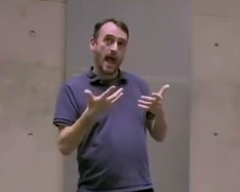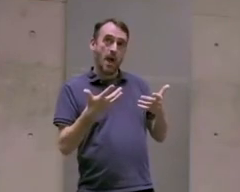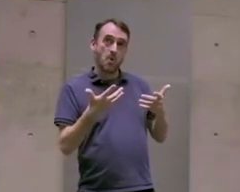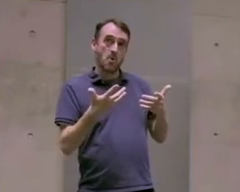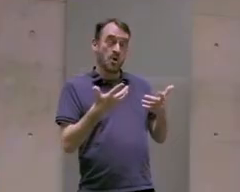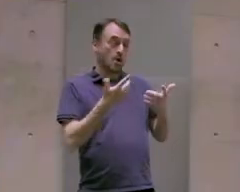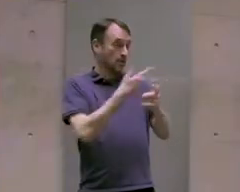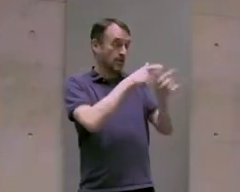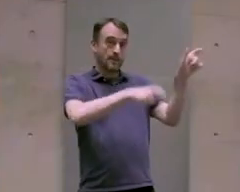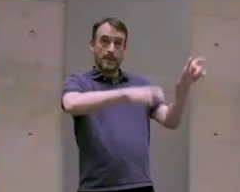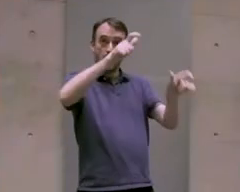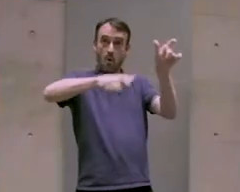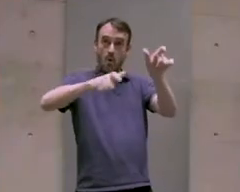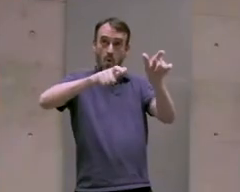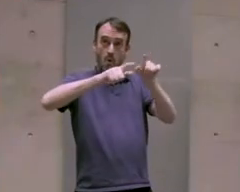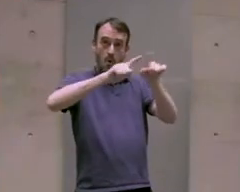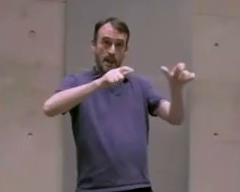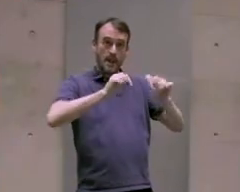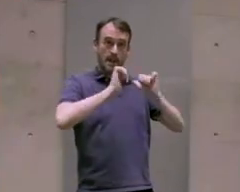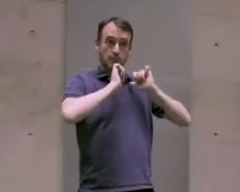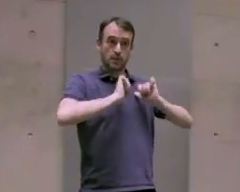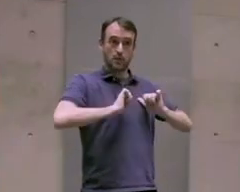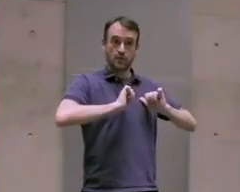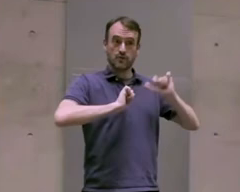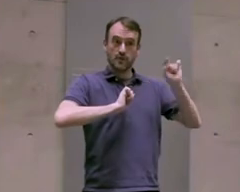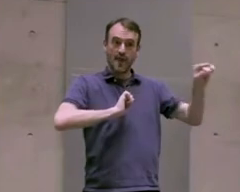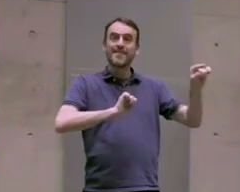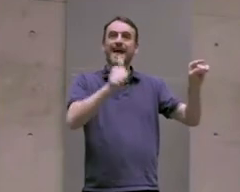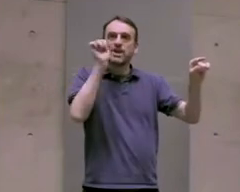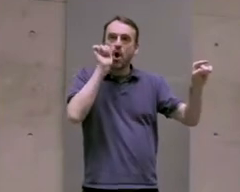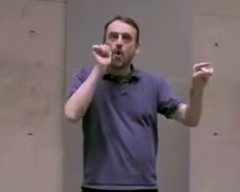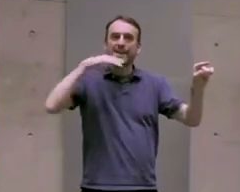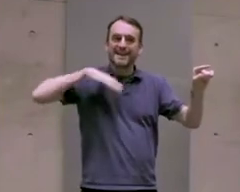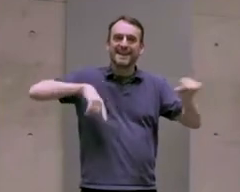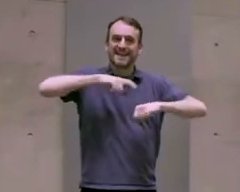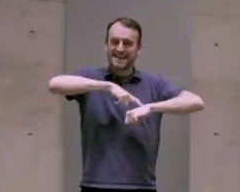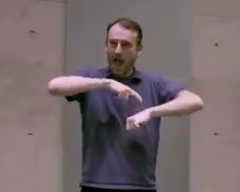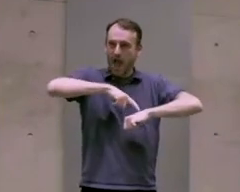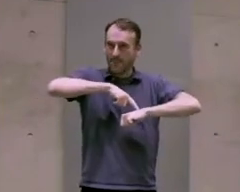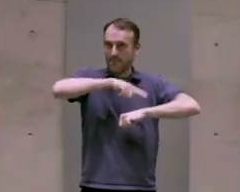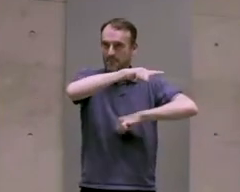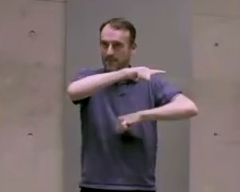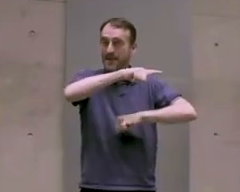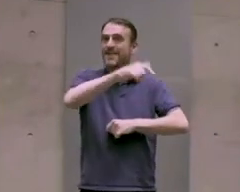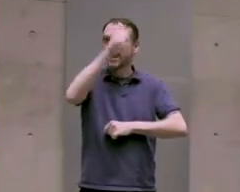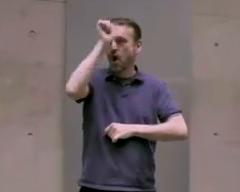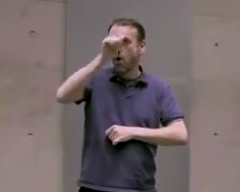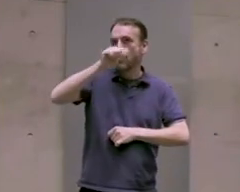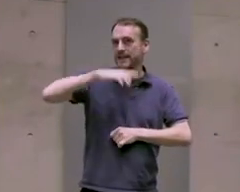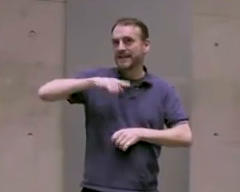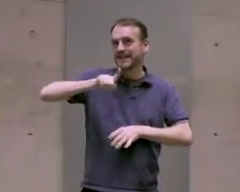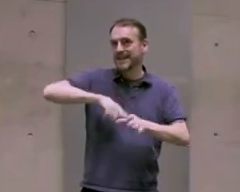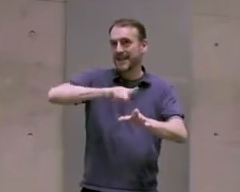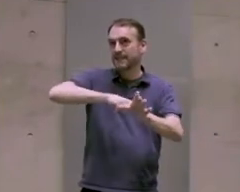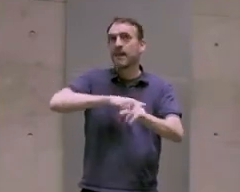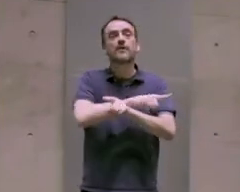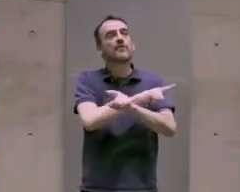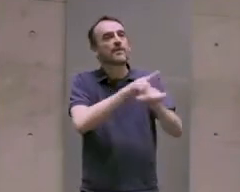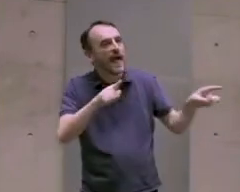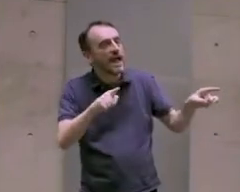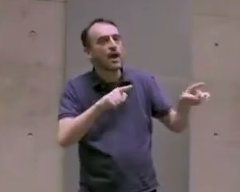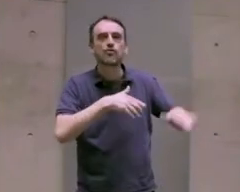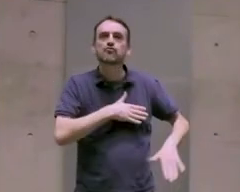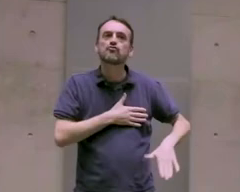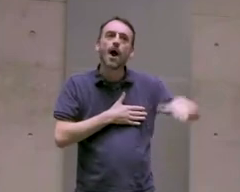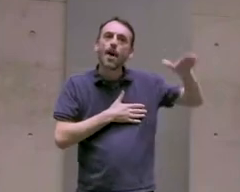across the table grew up playing video games. That's the fundamental change. And that means as well that they probably grew up looking at games press, they saw